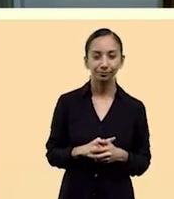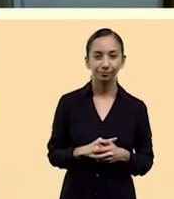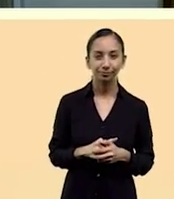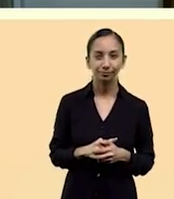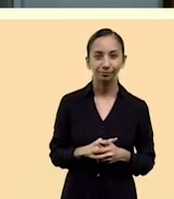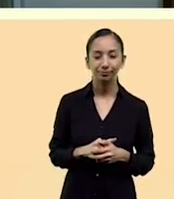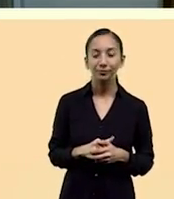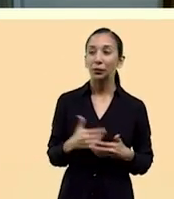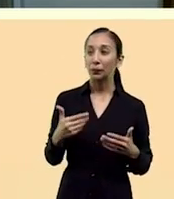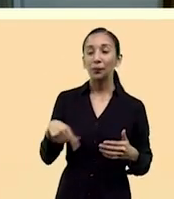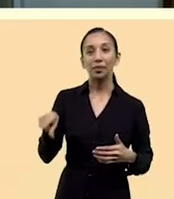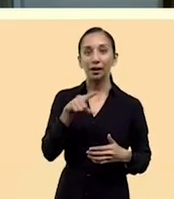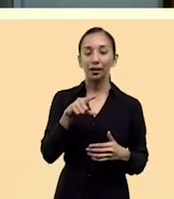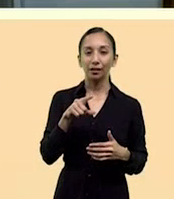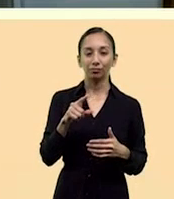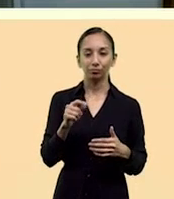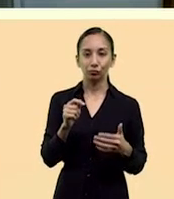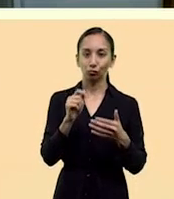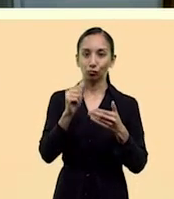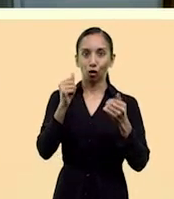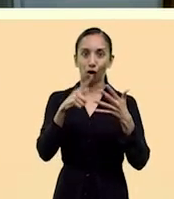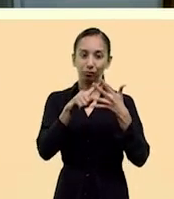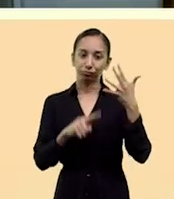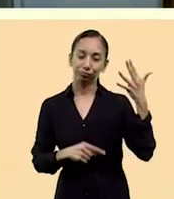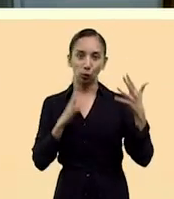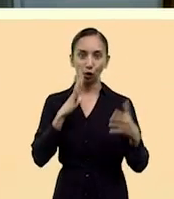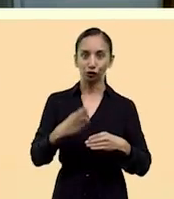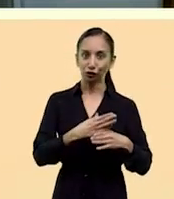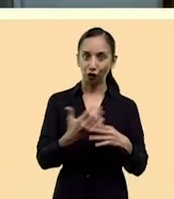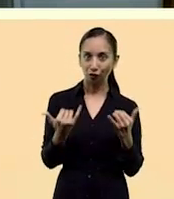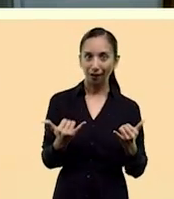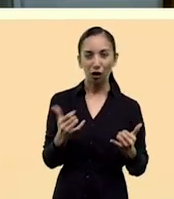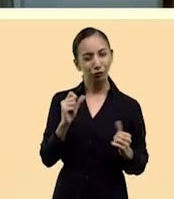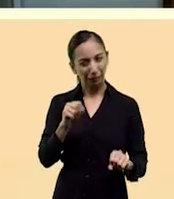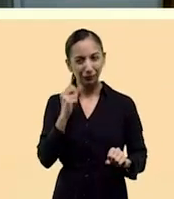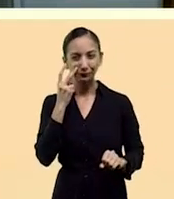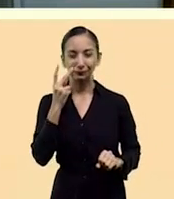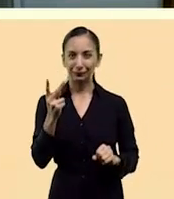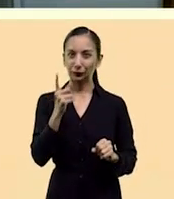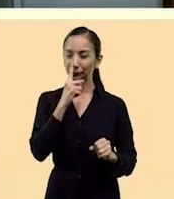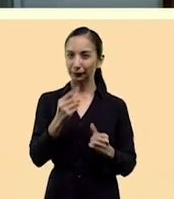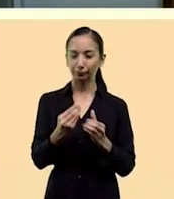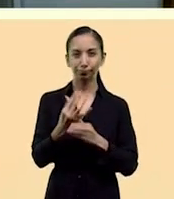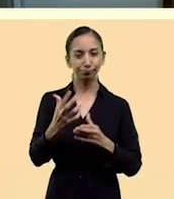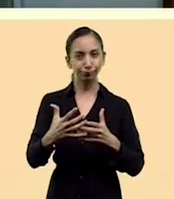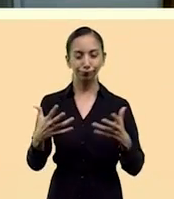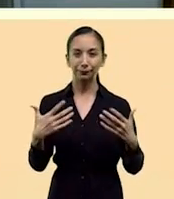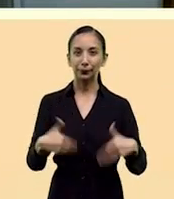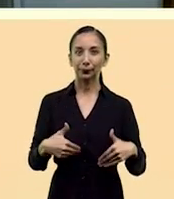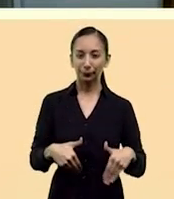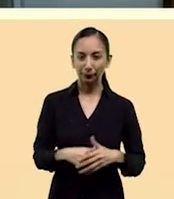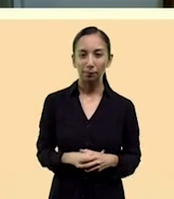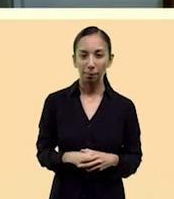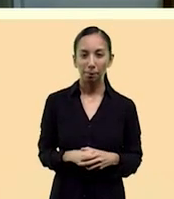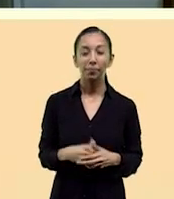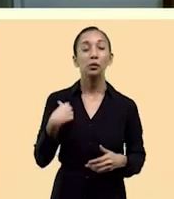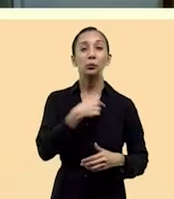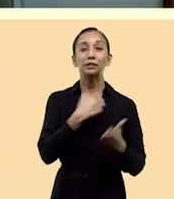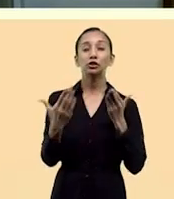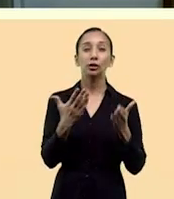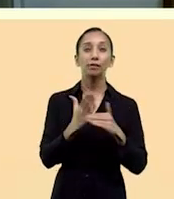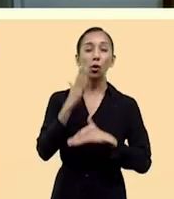fruit, as you hear from all of them. Gone are the days of one-size-fits-all for a school district which serves almost 700,000